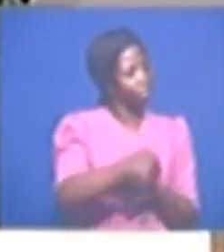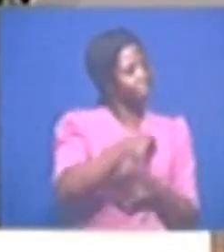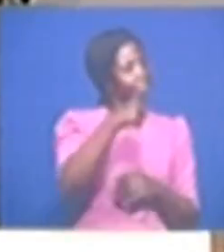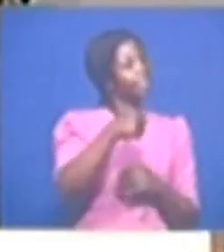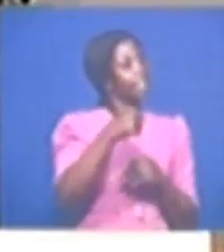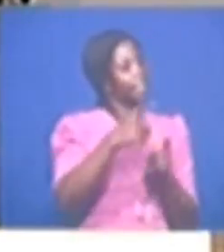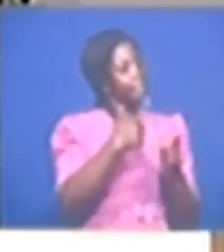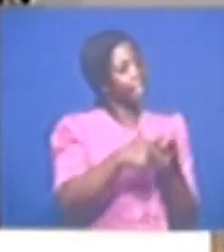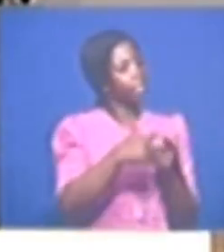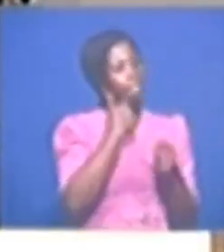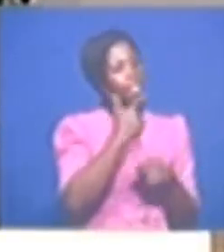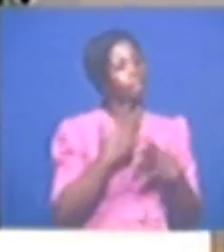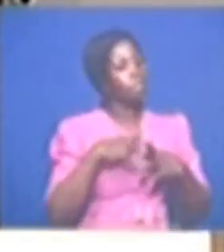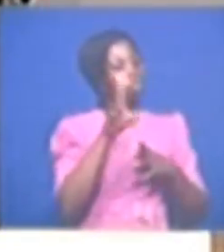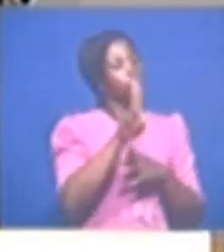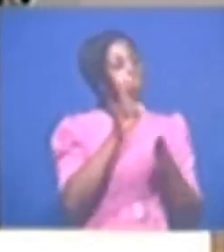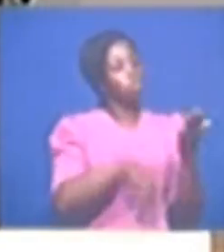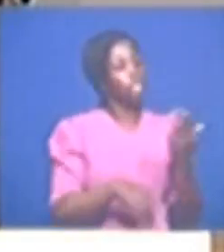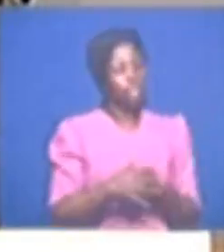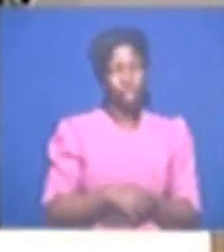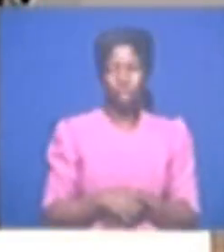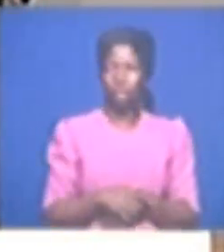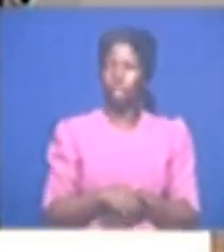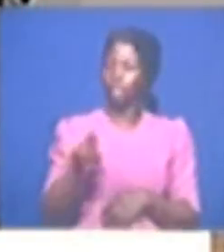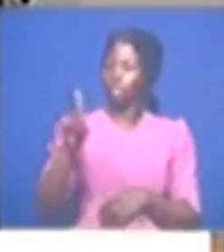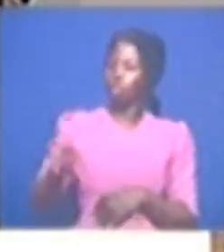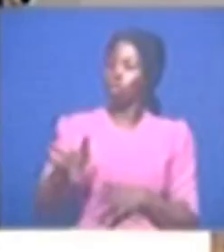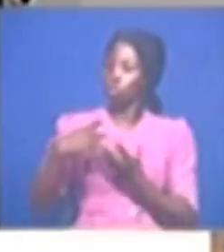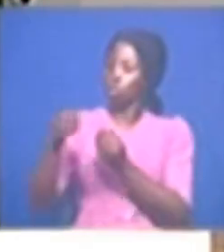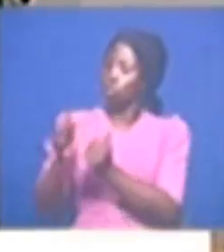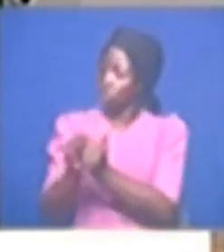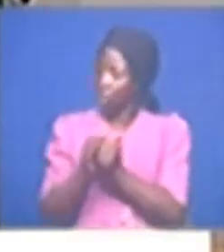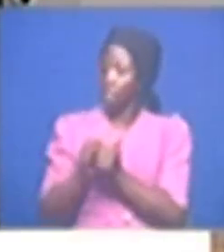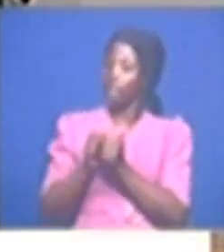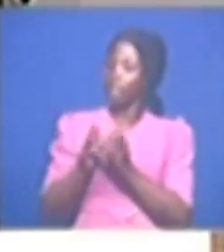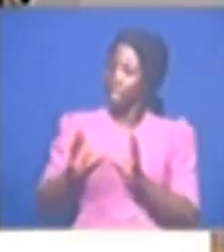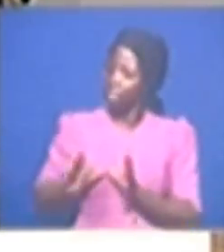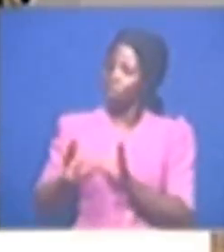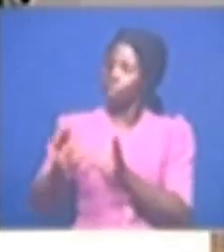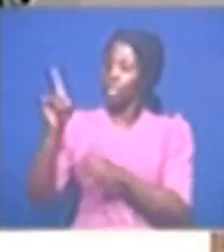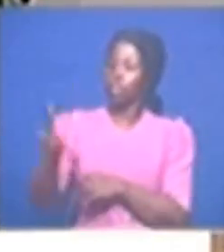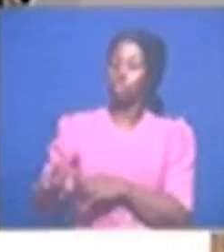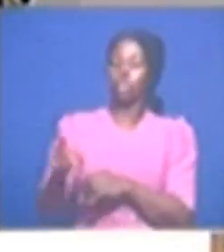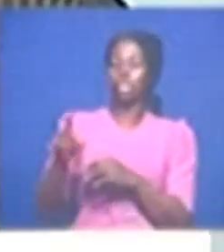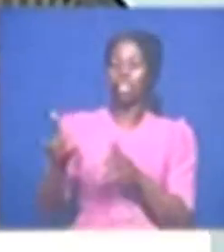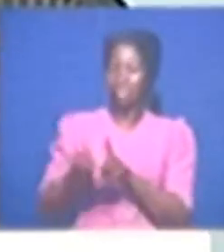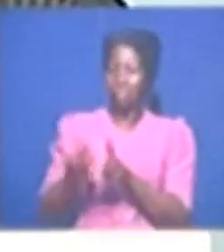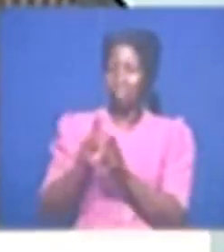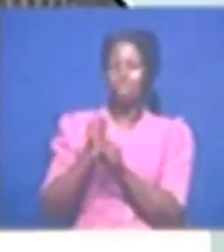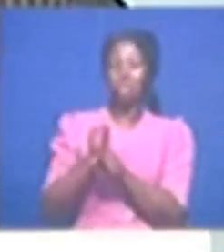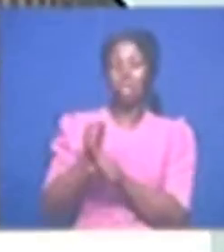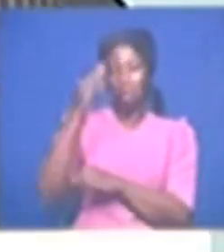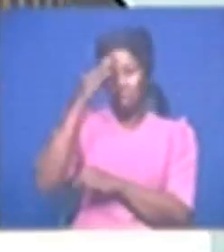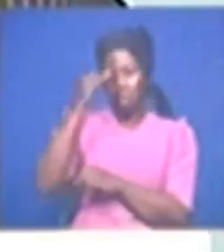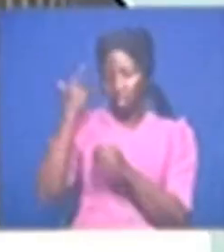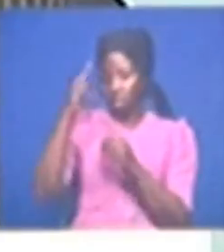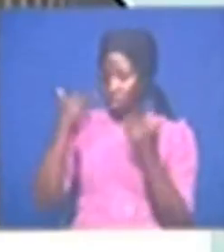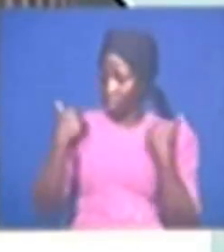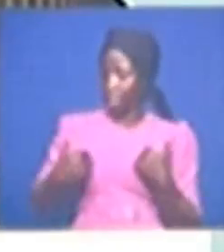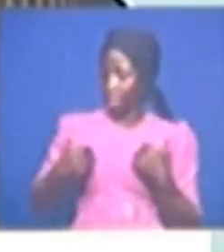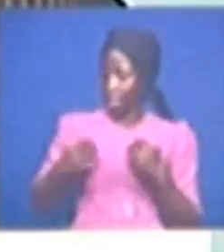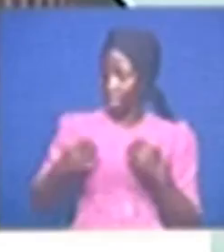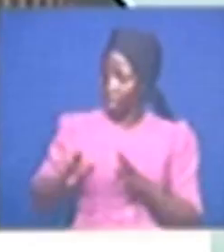and enforcement should be upped a little bit, because enforcement is not, it's only like, for me, the enforcement is at 20%. Is